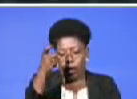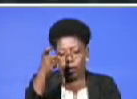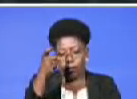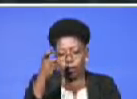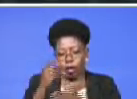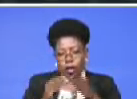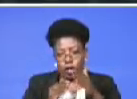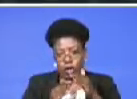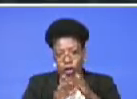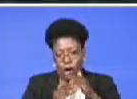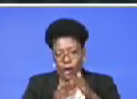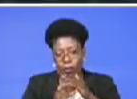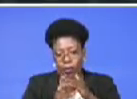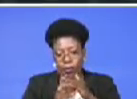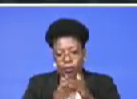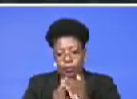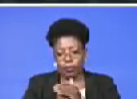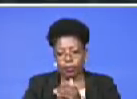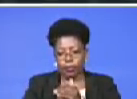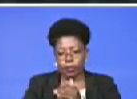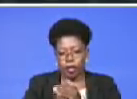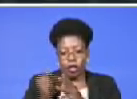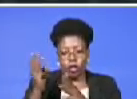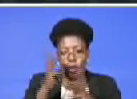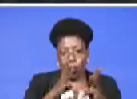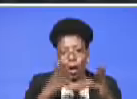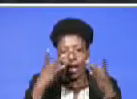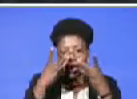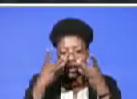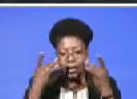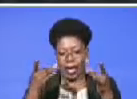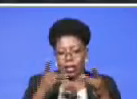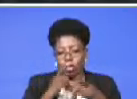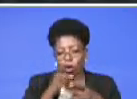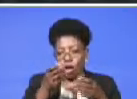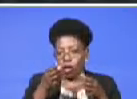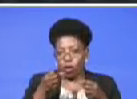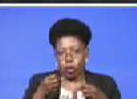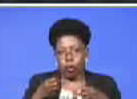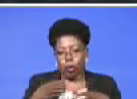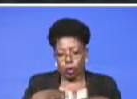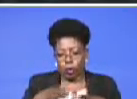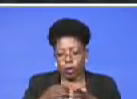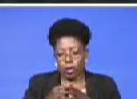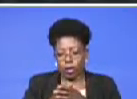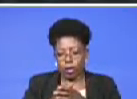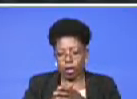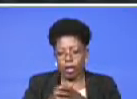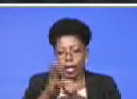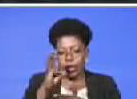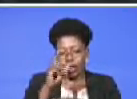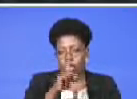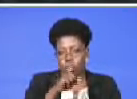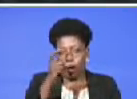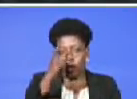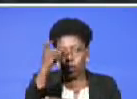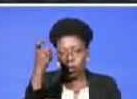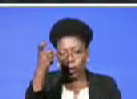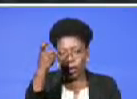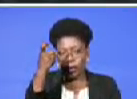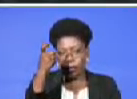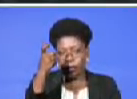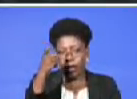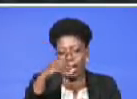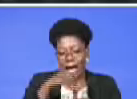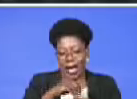the Norfolk State Spartans. The Wildcats not dropping a single match. Africa teaming with Rihanna Butt for a 6-1 win at number 1